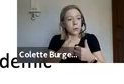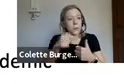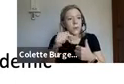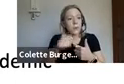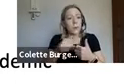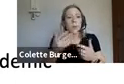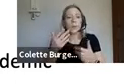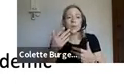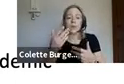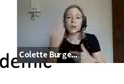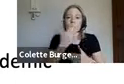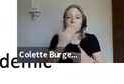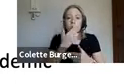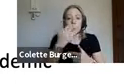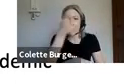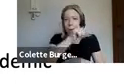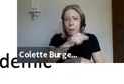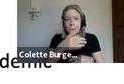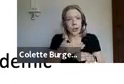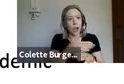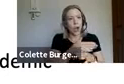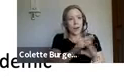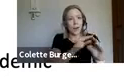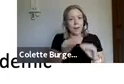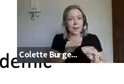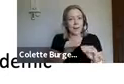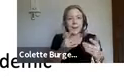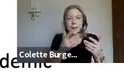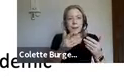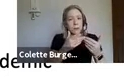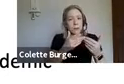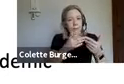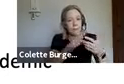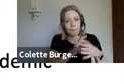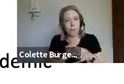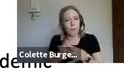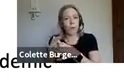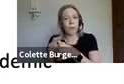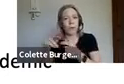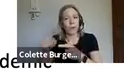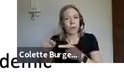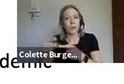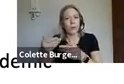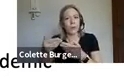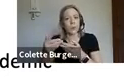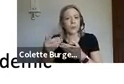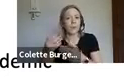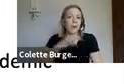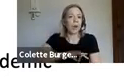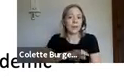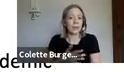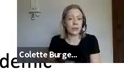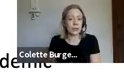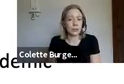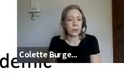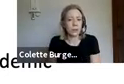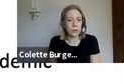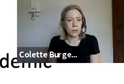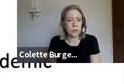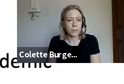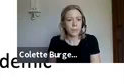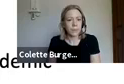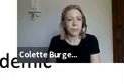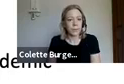academics early doesn't actually follow through to sustained academic advantage. Any positive impacts that have been